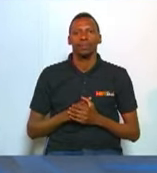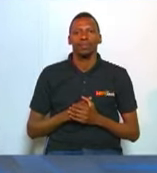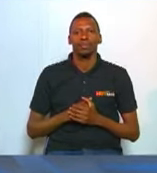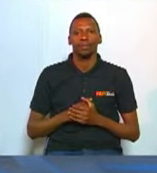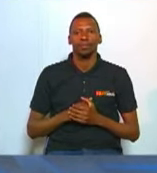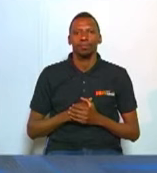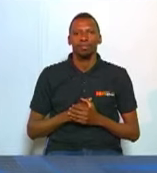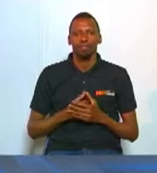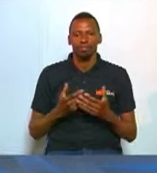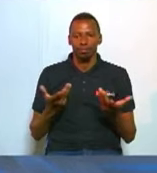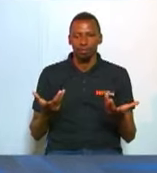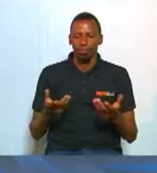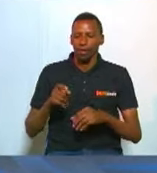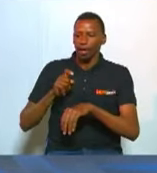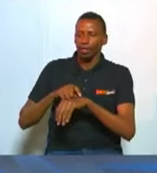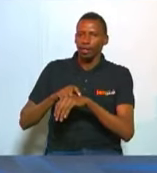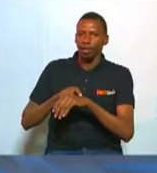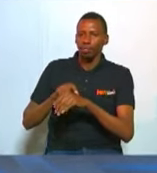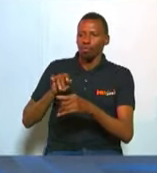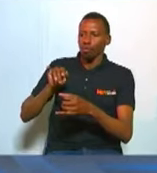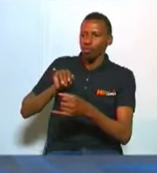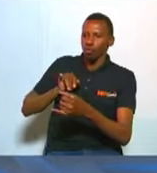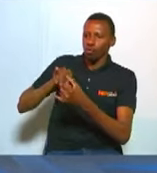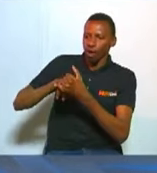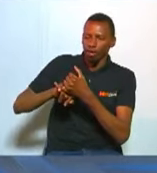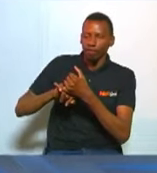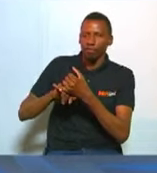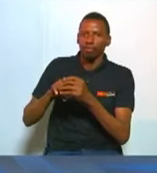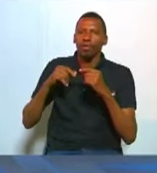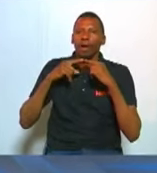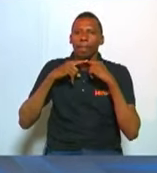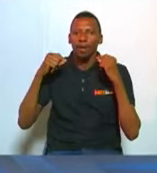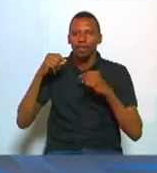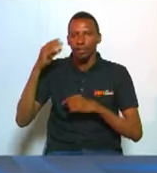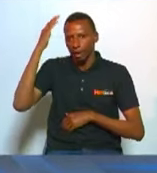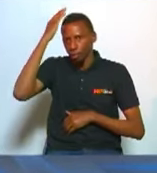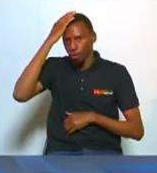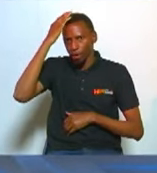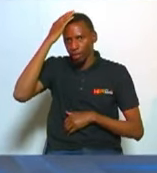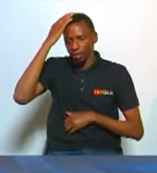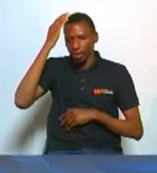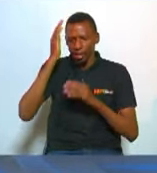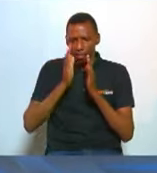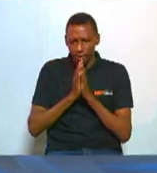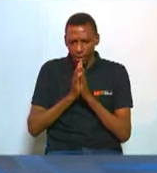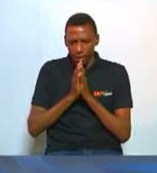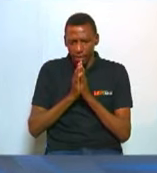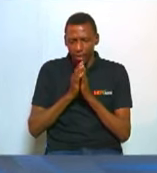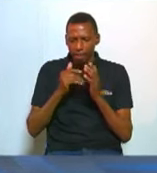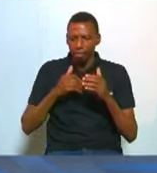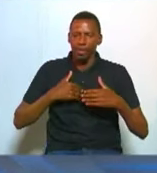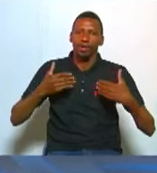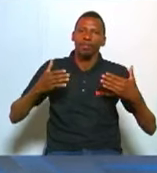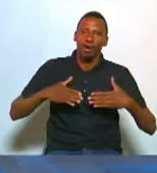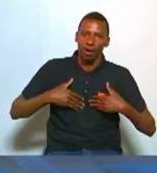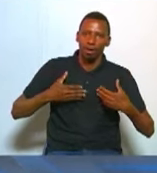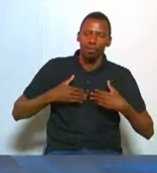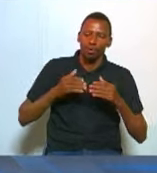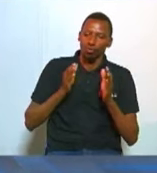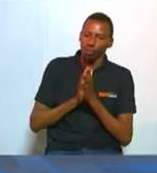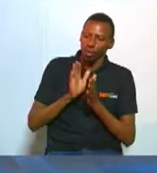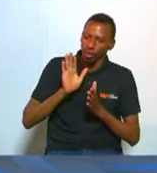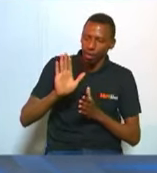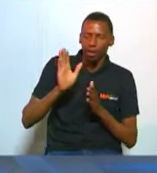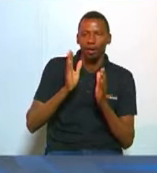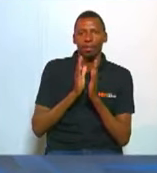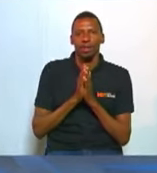When Mrs. Mwasia was praying here, I was impressed by the way she was praying. She said, God help